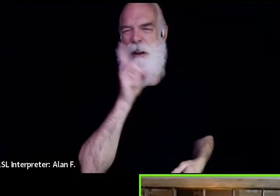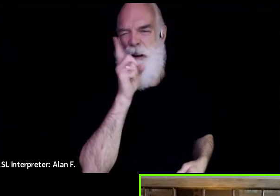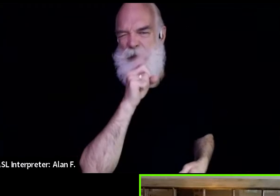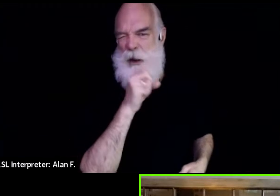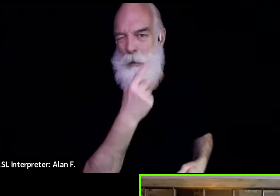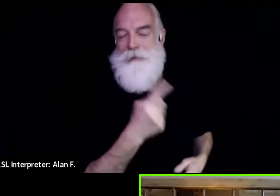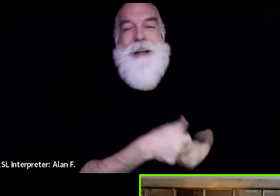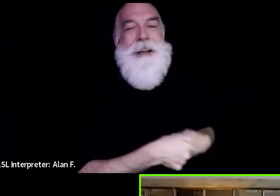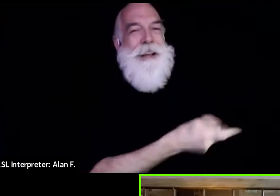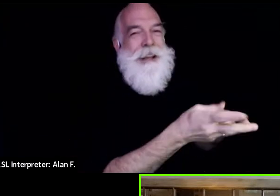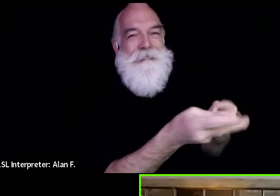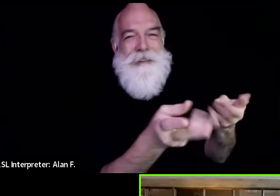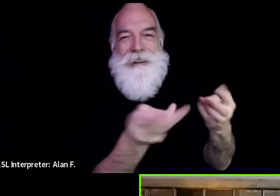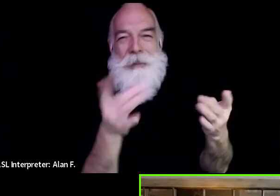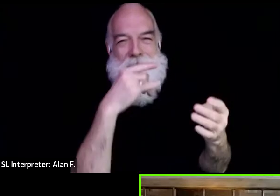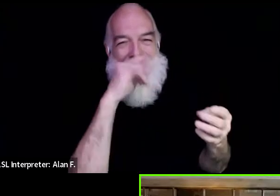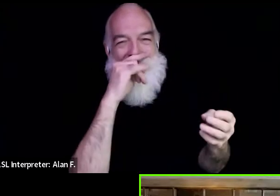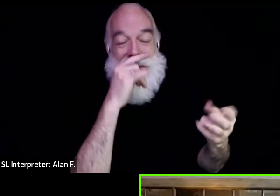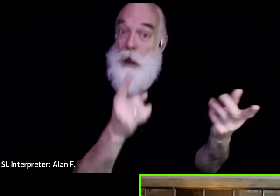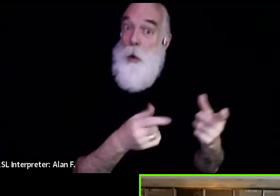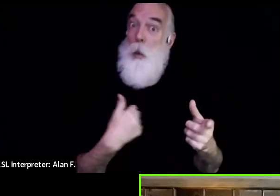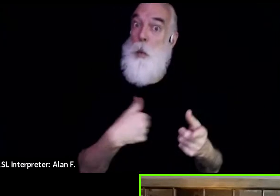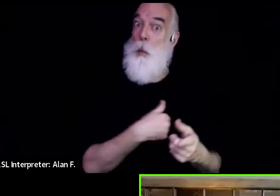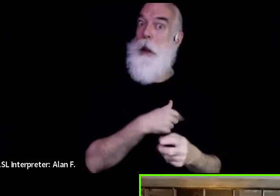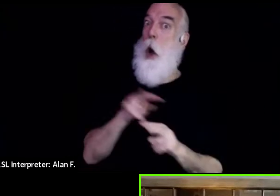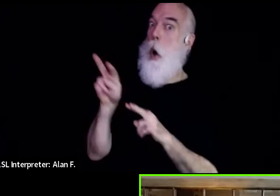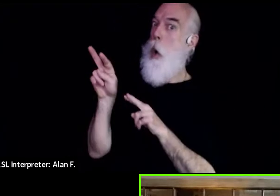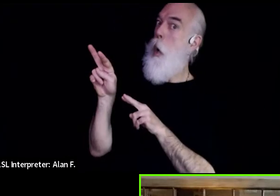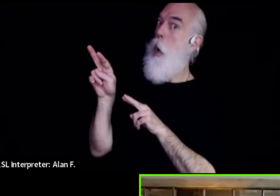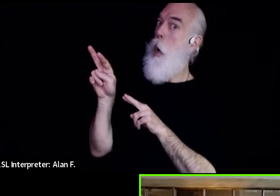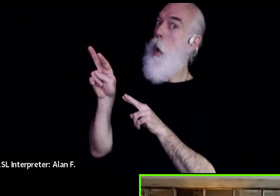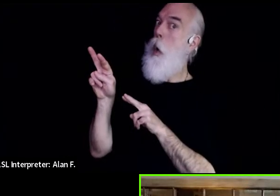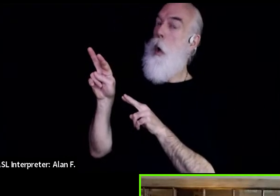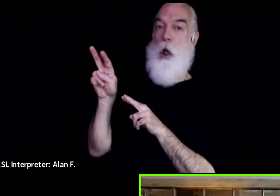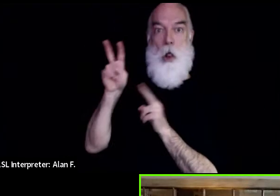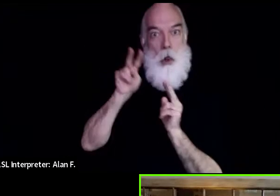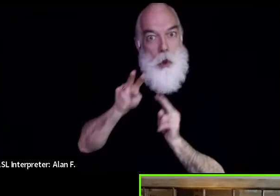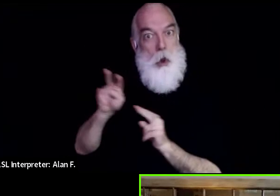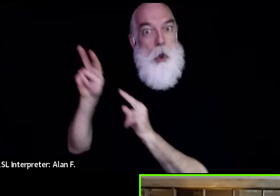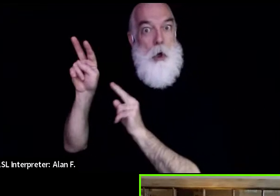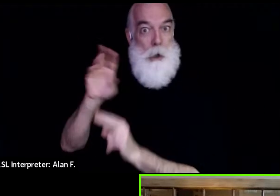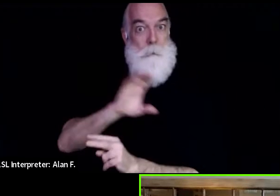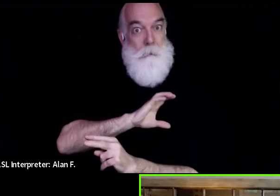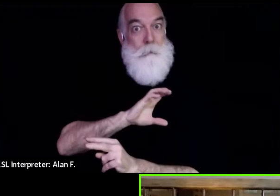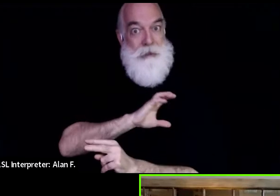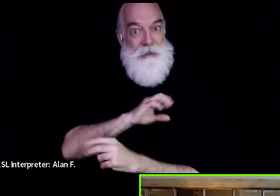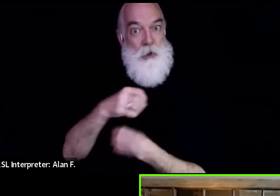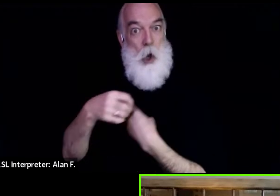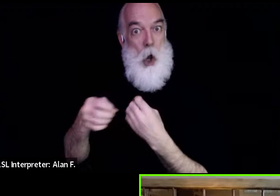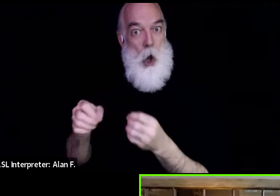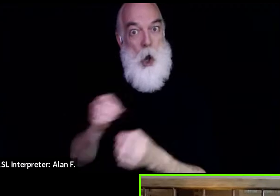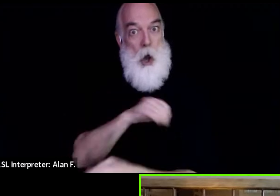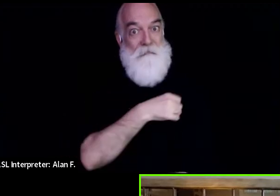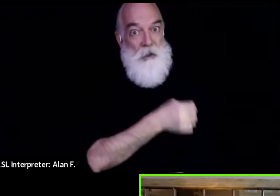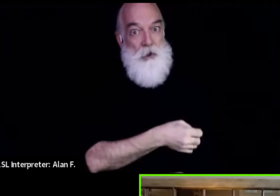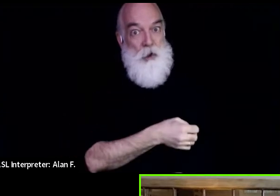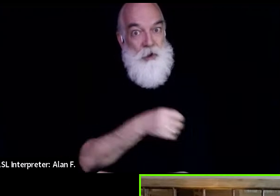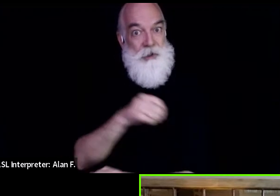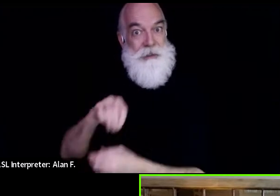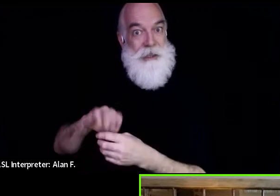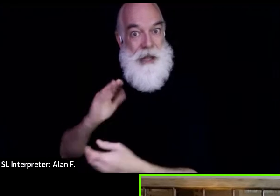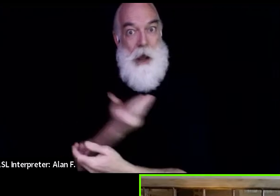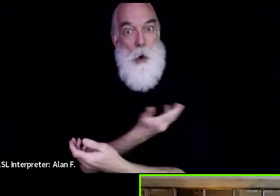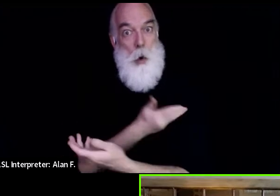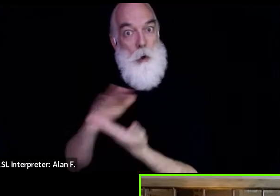and admiration for policing in our communities. And to try and get back to